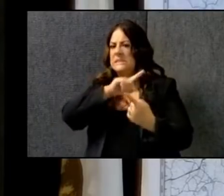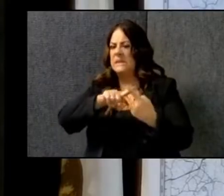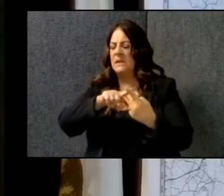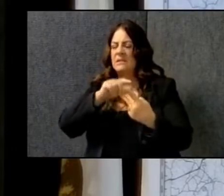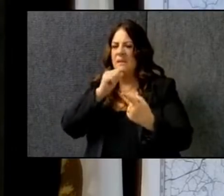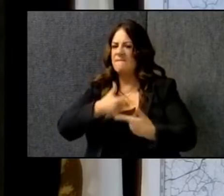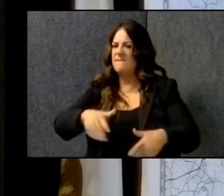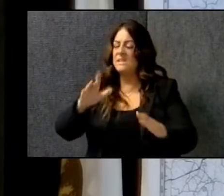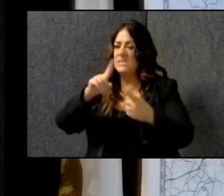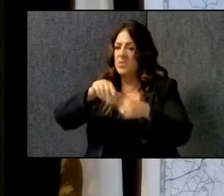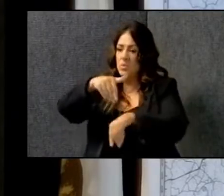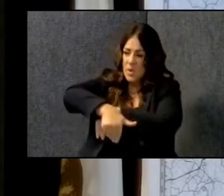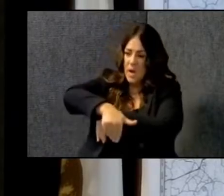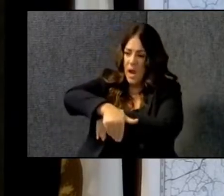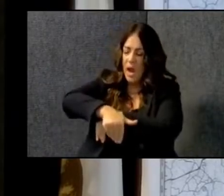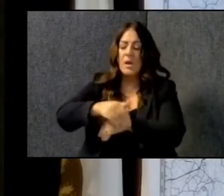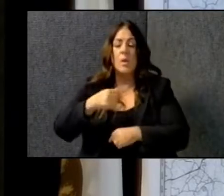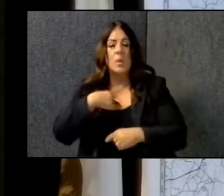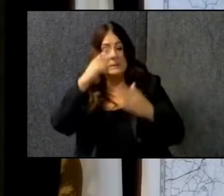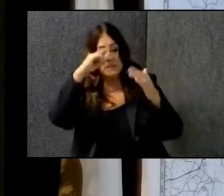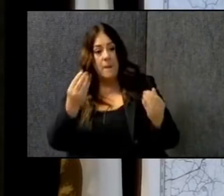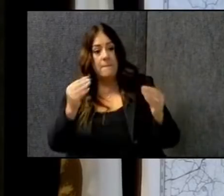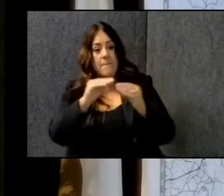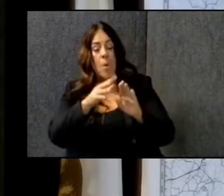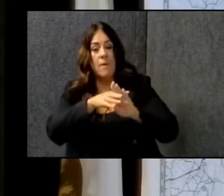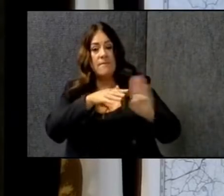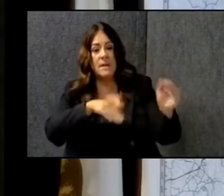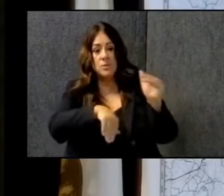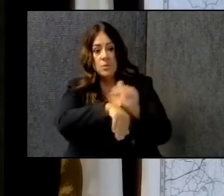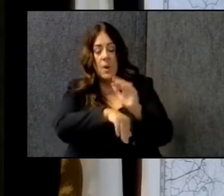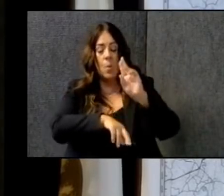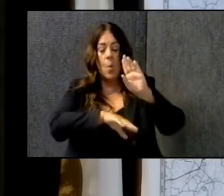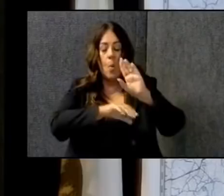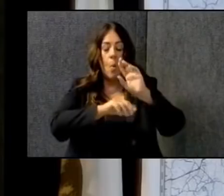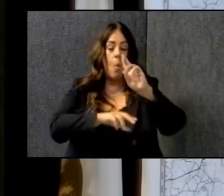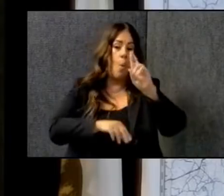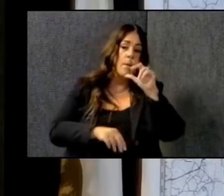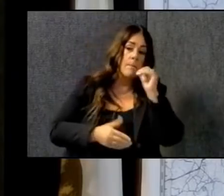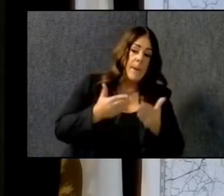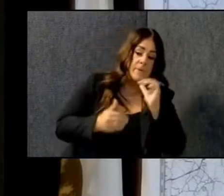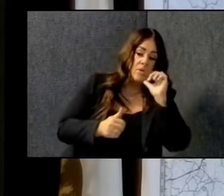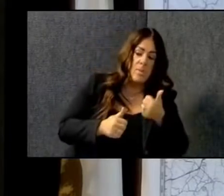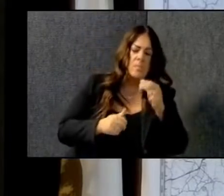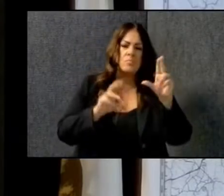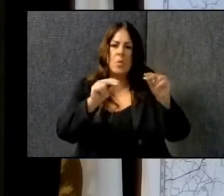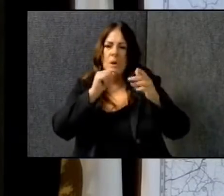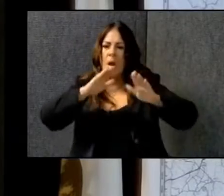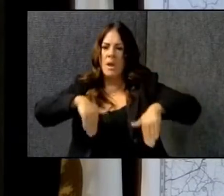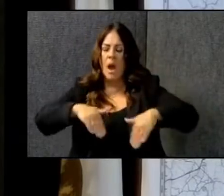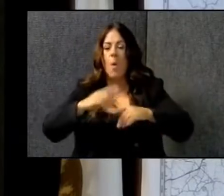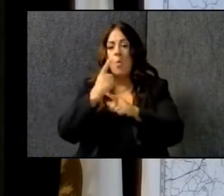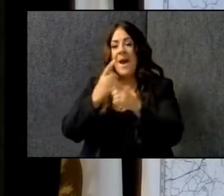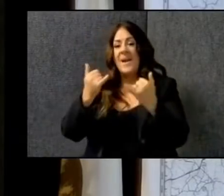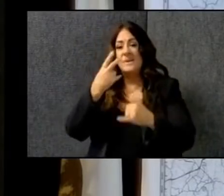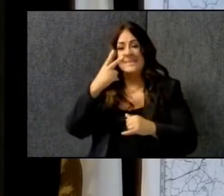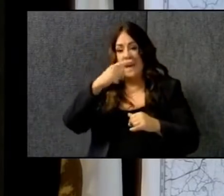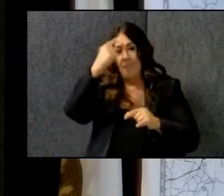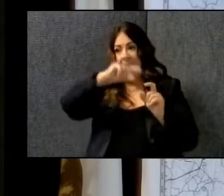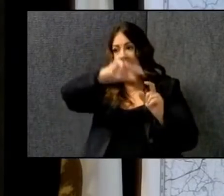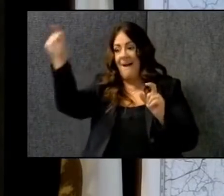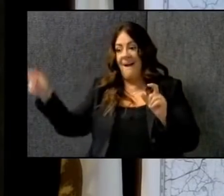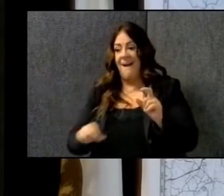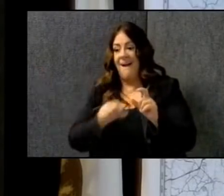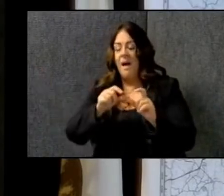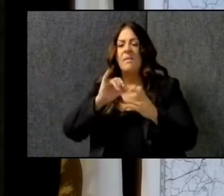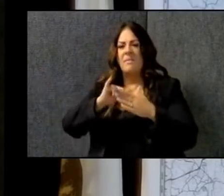more evacuations through tonight or into tomorrow. Everything is sitting real good. Our fire lines are holding real well. We've got